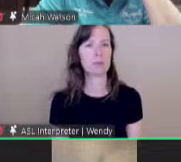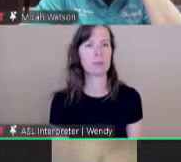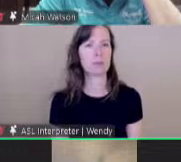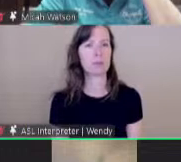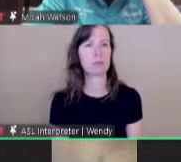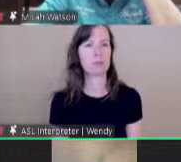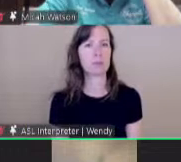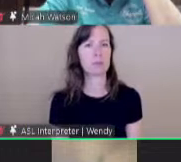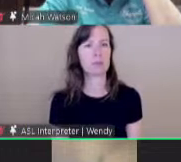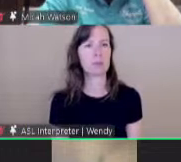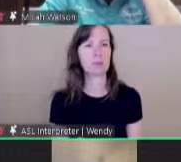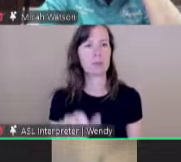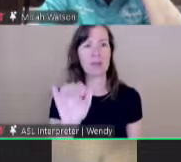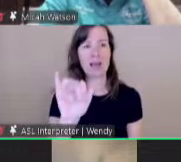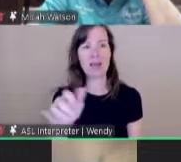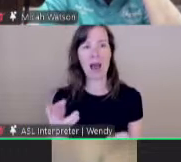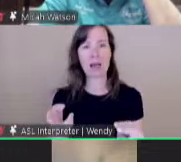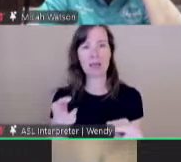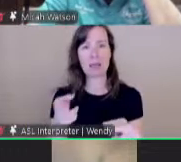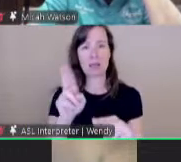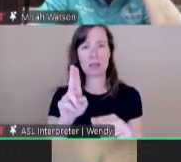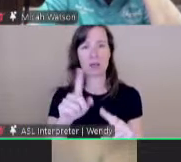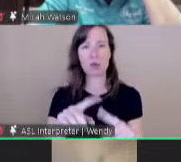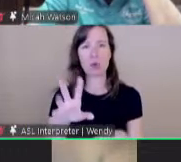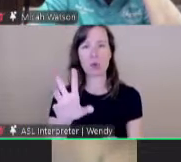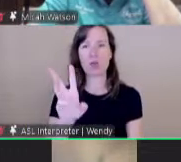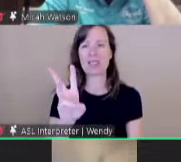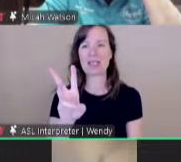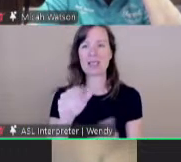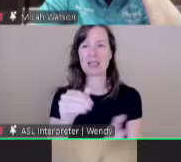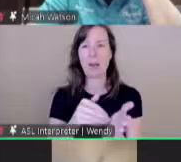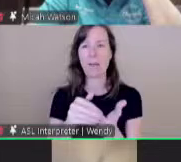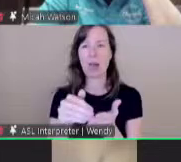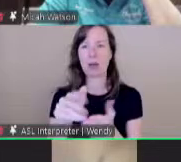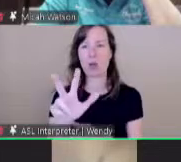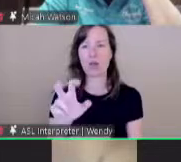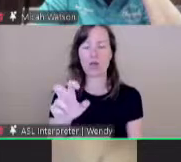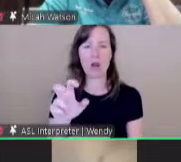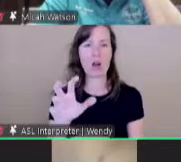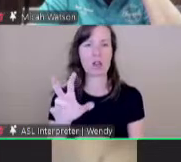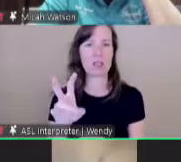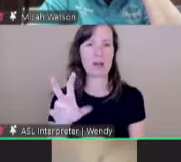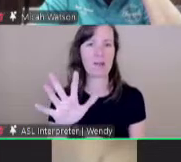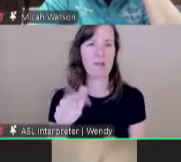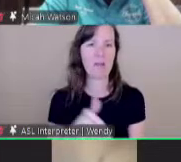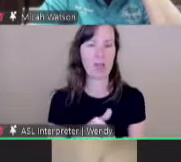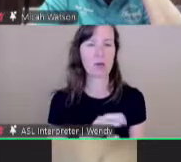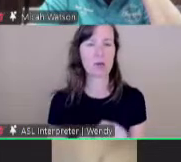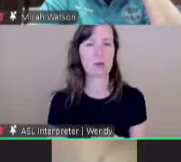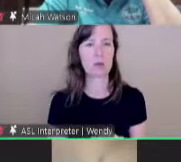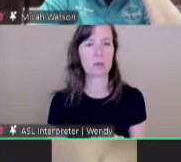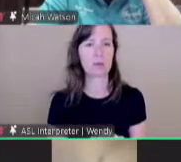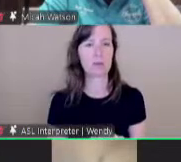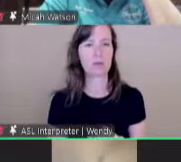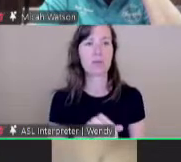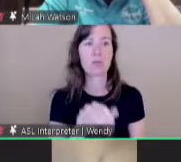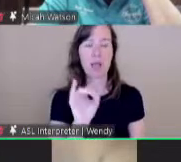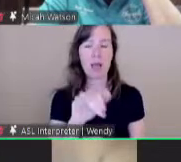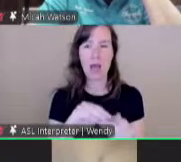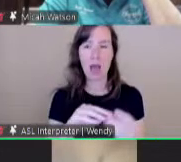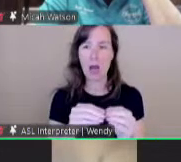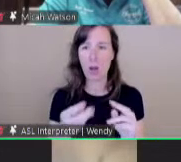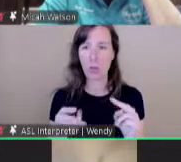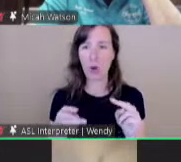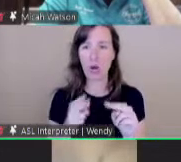we've gone up to 6,375,000. And the way that particular number has grown